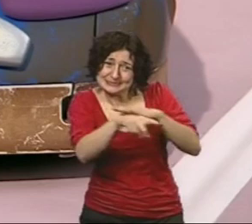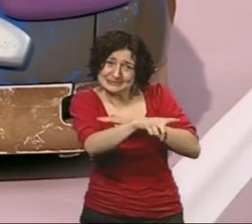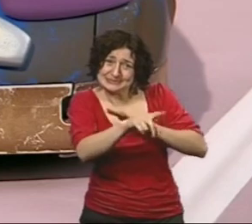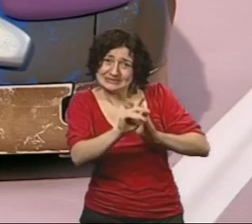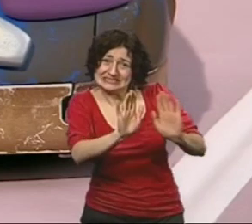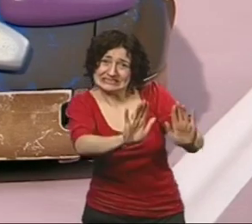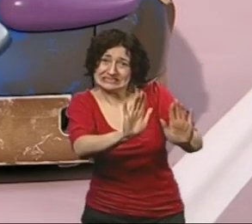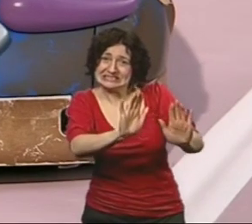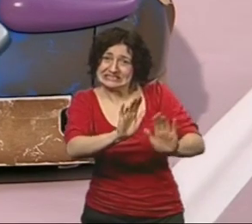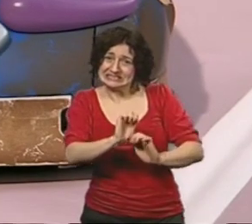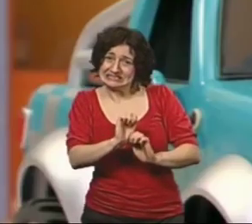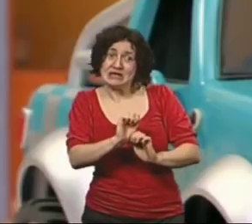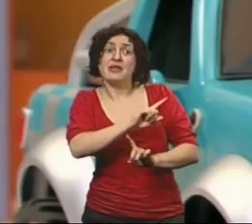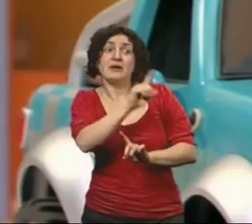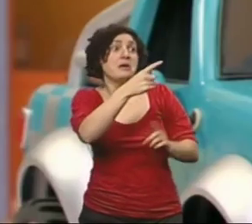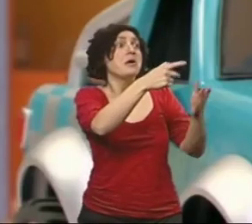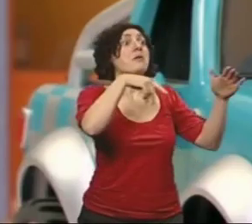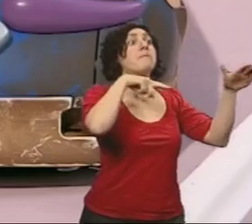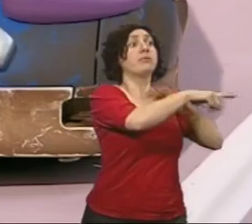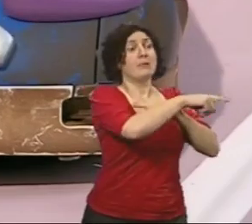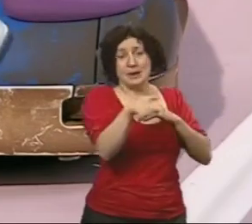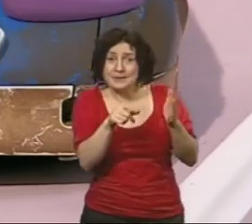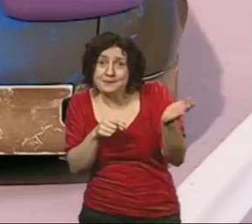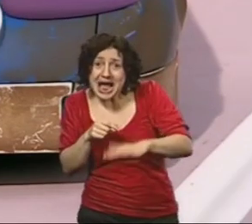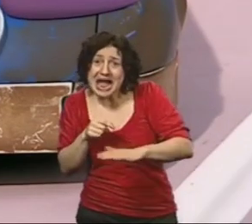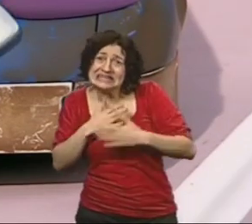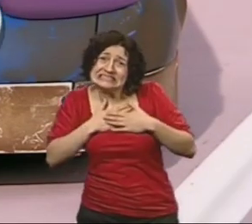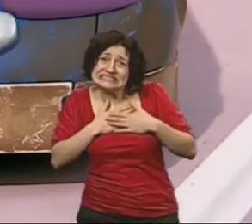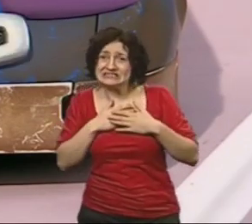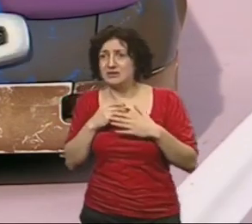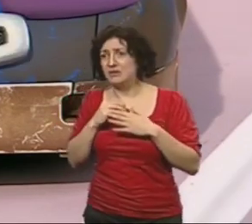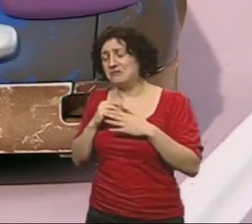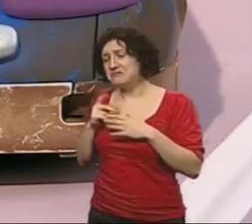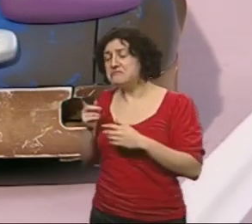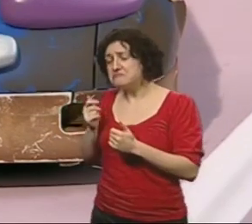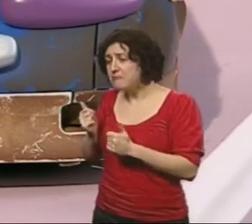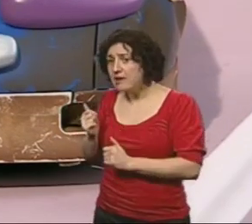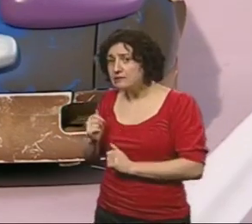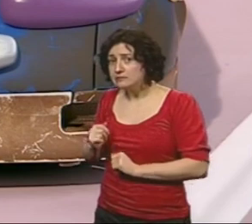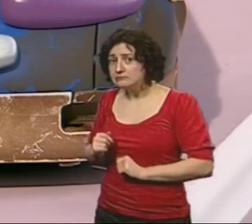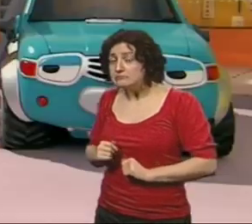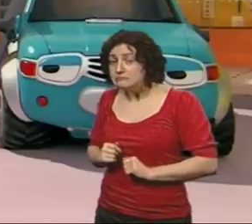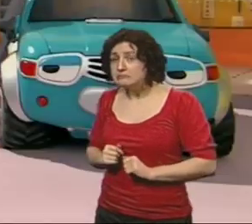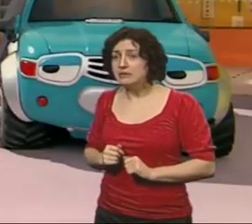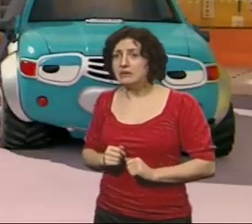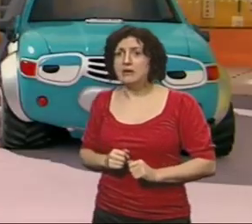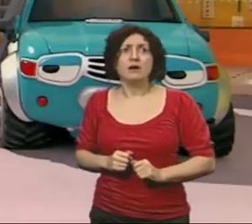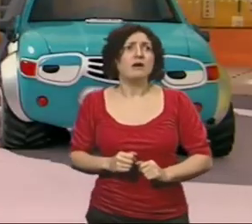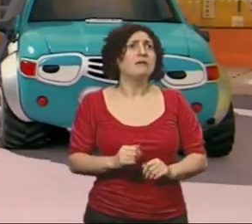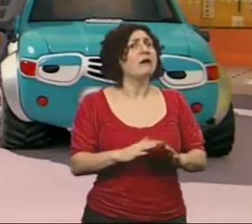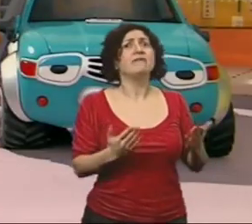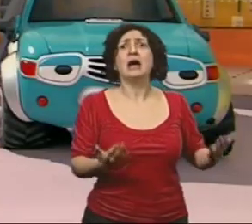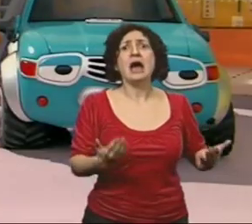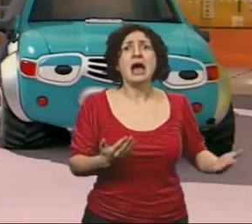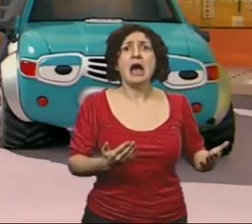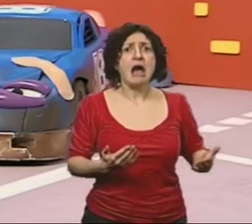while until Hugo's gone. I'm really sorry. Oh, that's okay, Marcia. But that's not fair. Tintop is a part